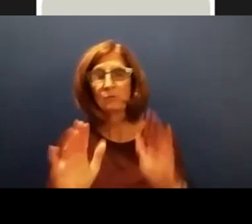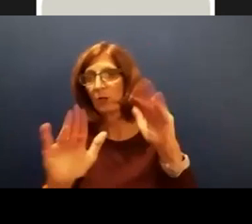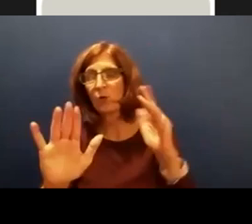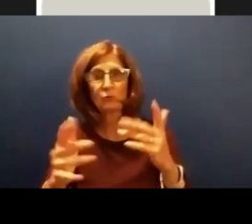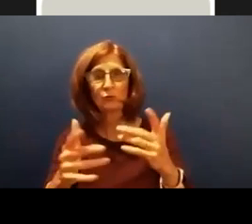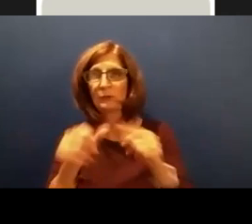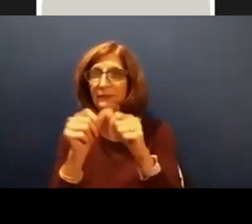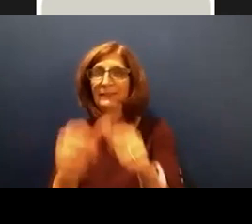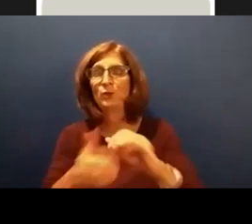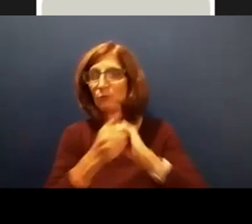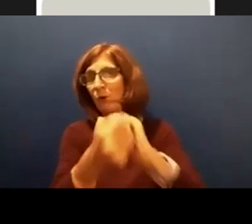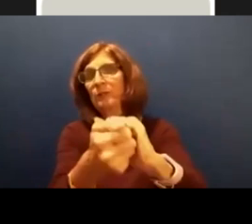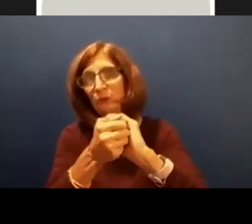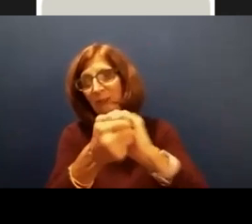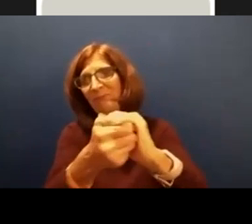with the URA.